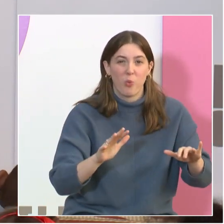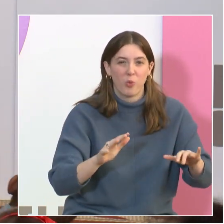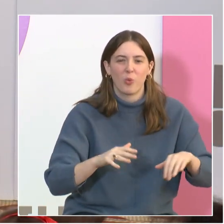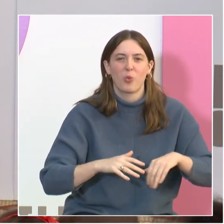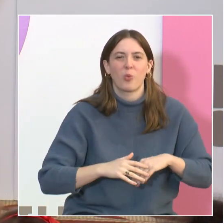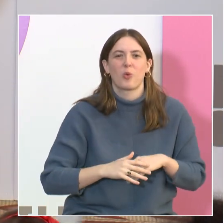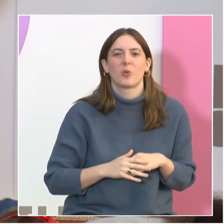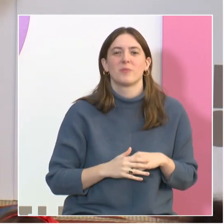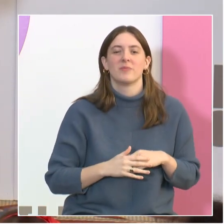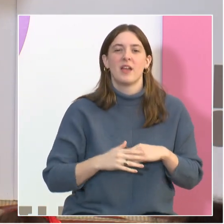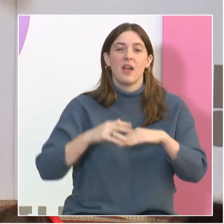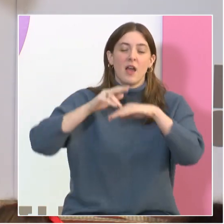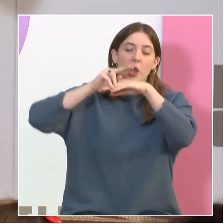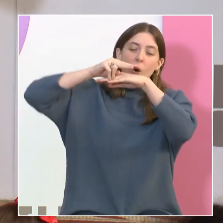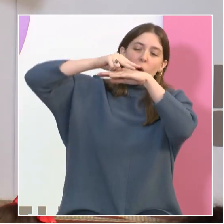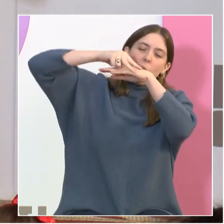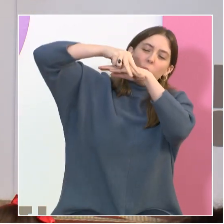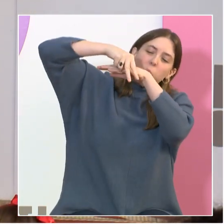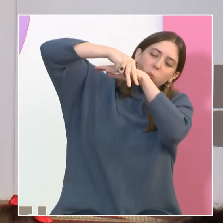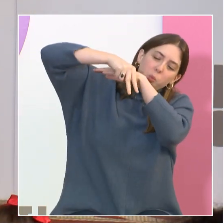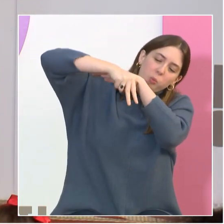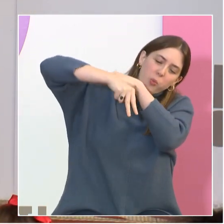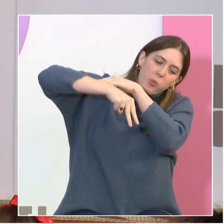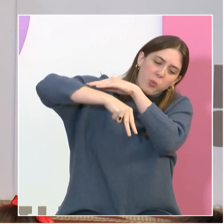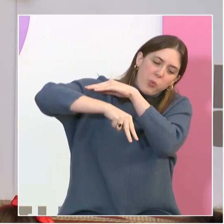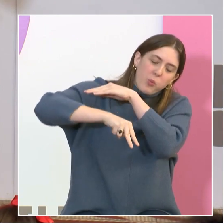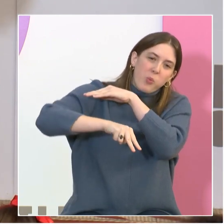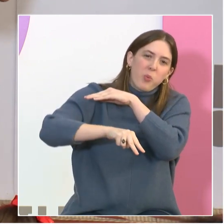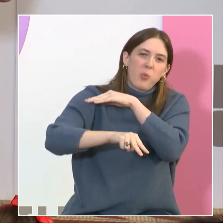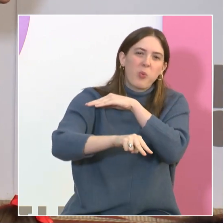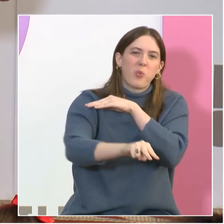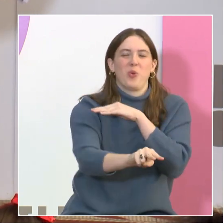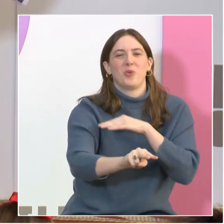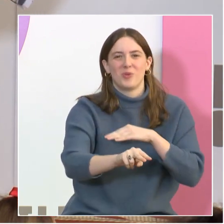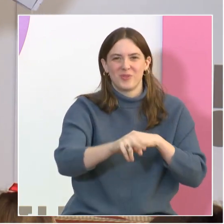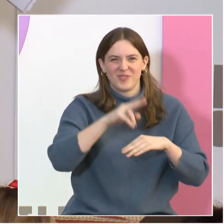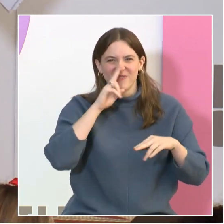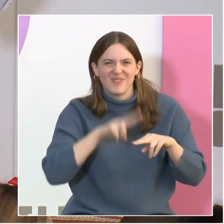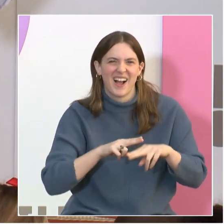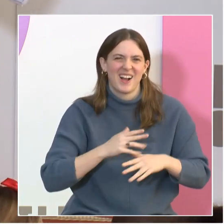snow. And he slid all the way down.